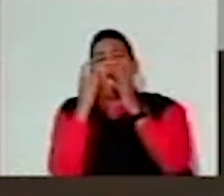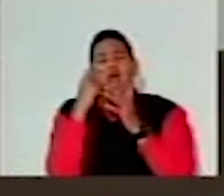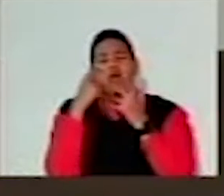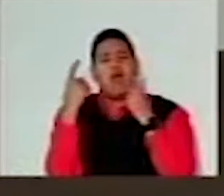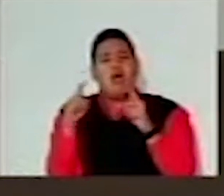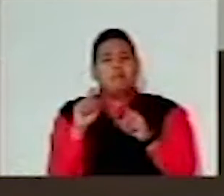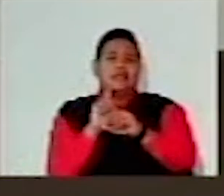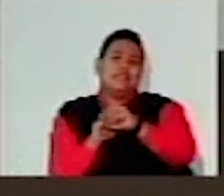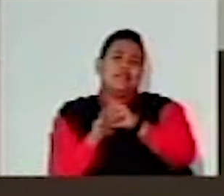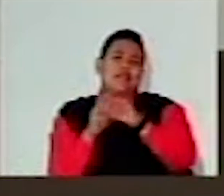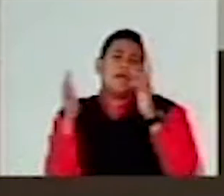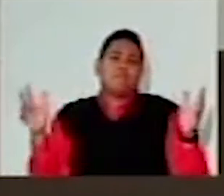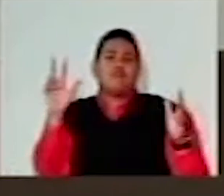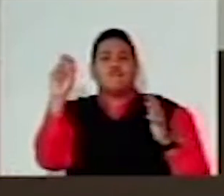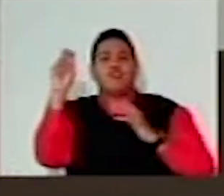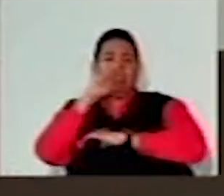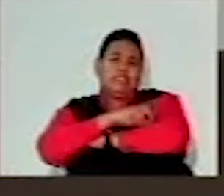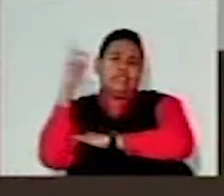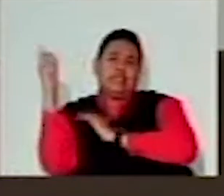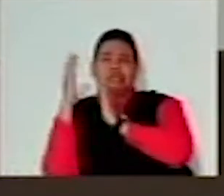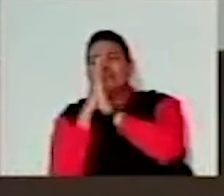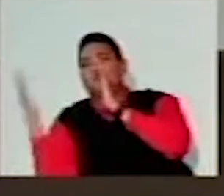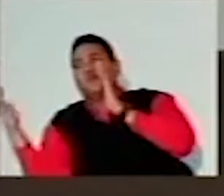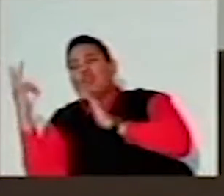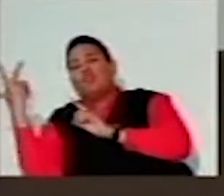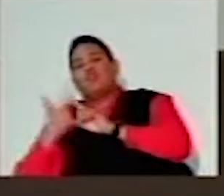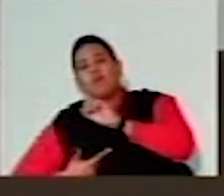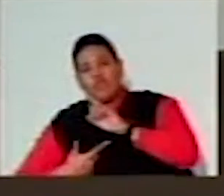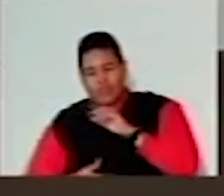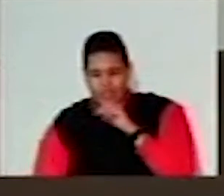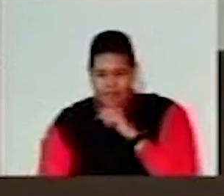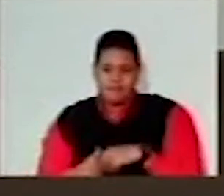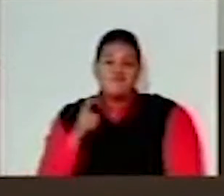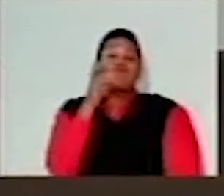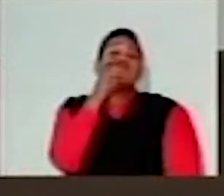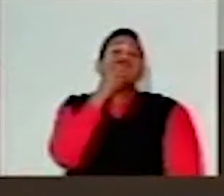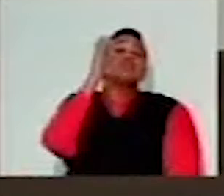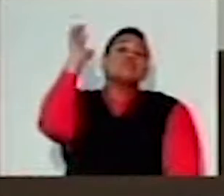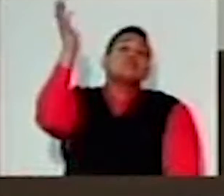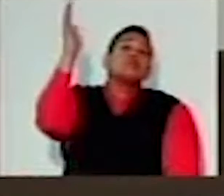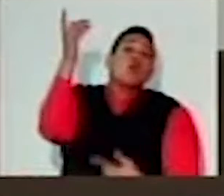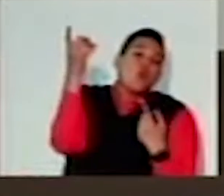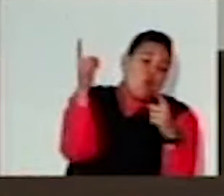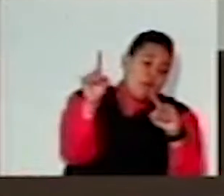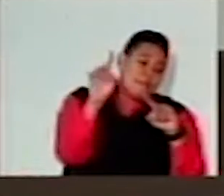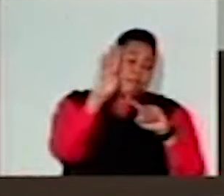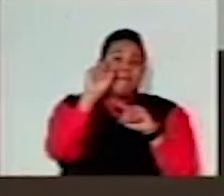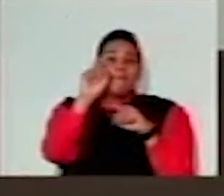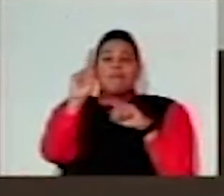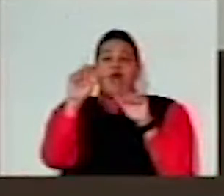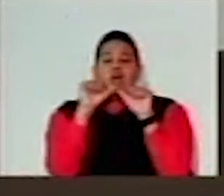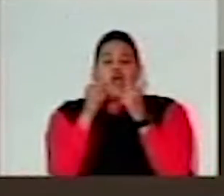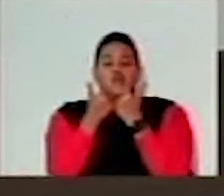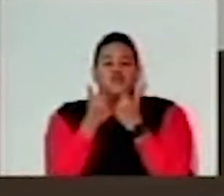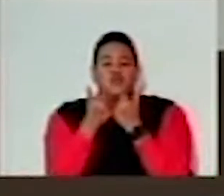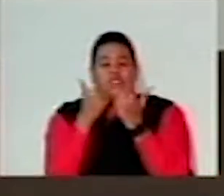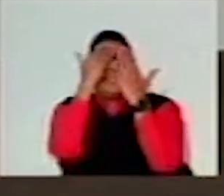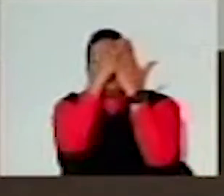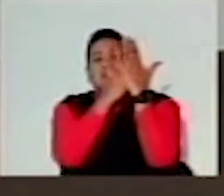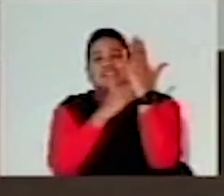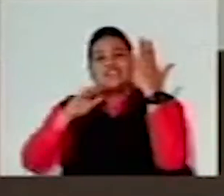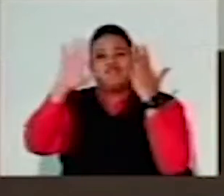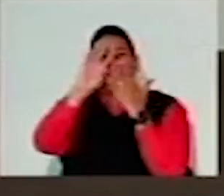the time period of 30 days to 3 months. Recently, Mr. Speaker, the Bar Association listed